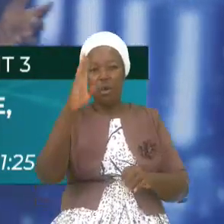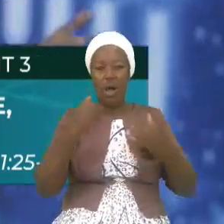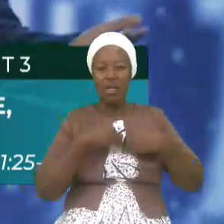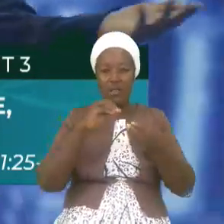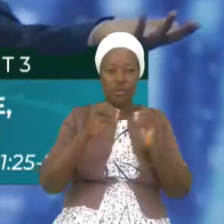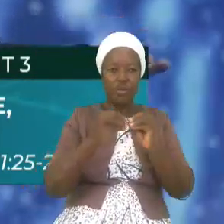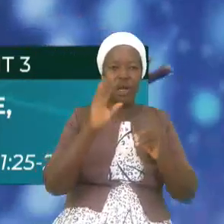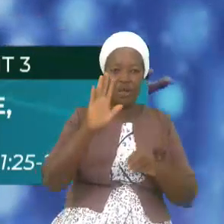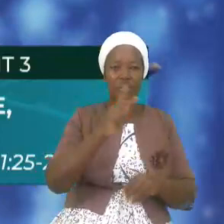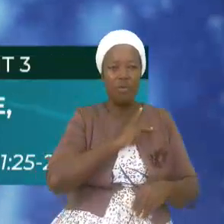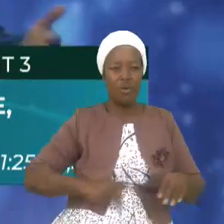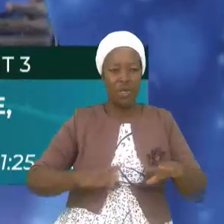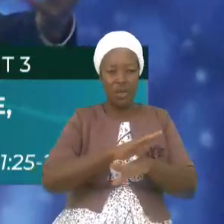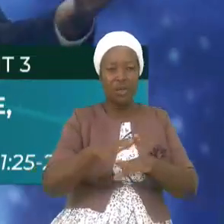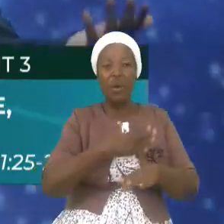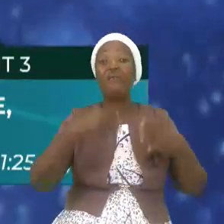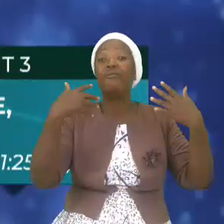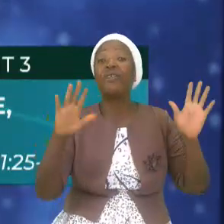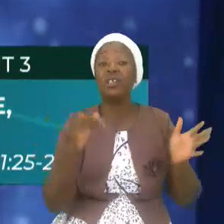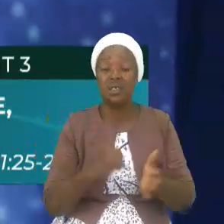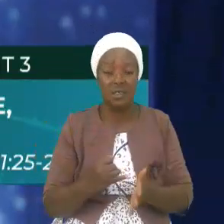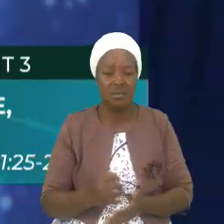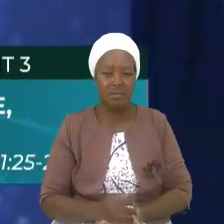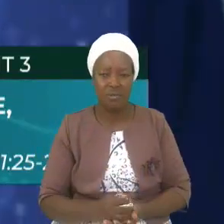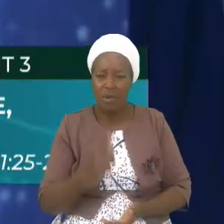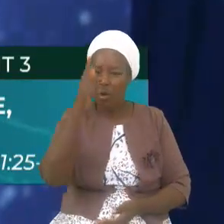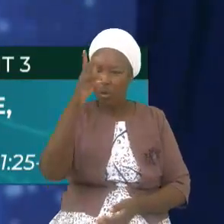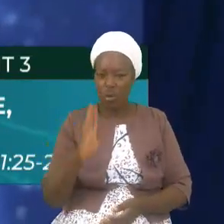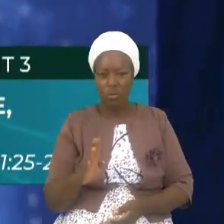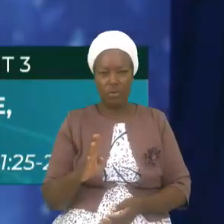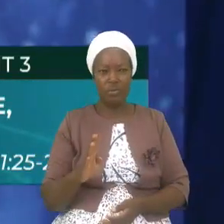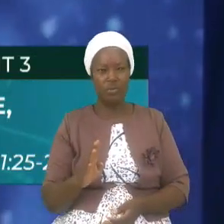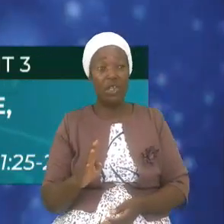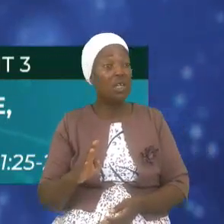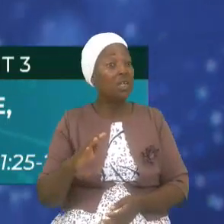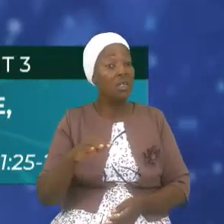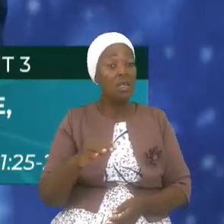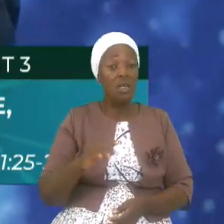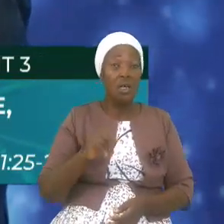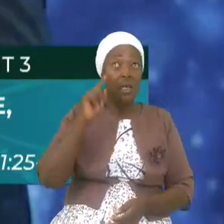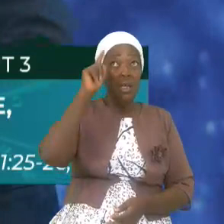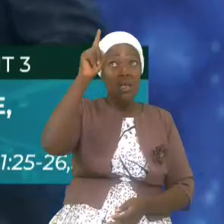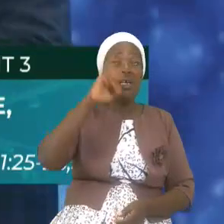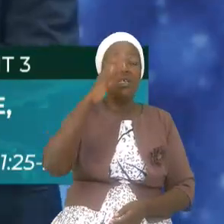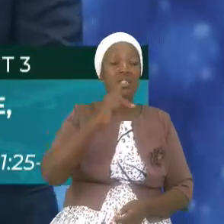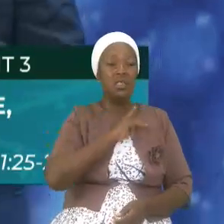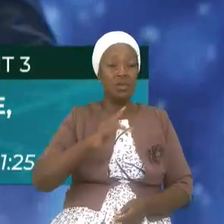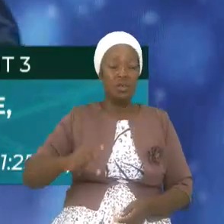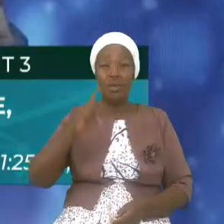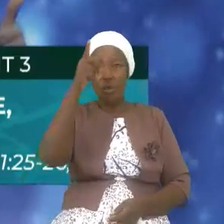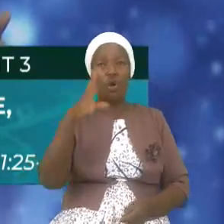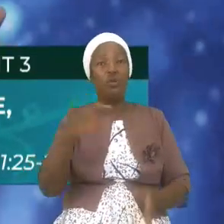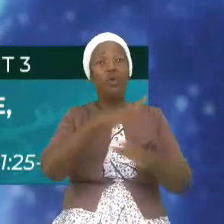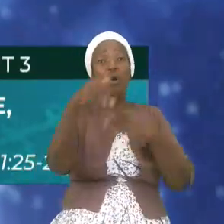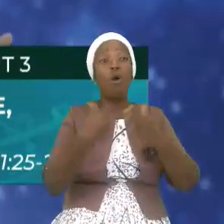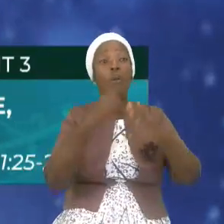God is the God of all power, is the God of all decision, and nobody can